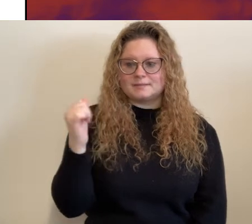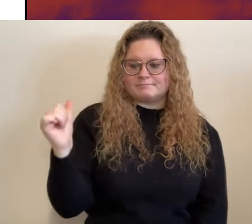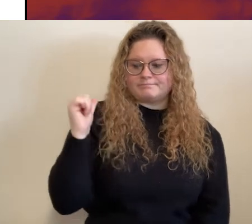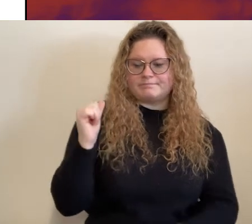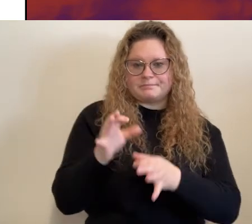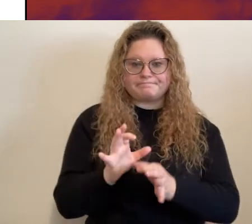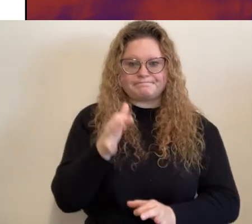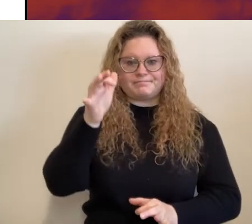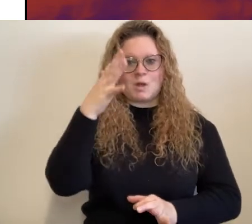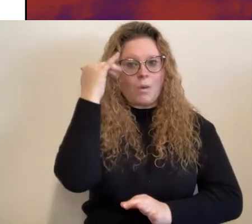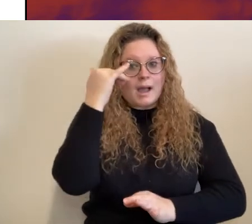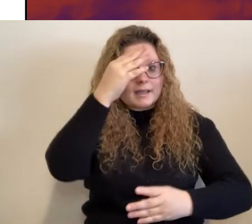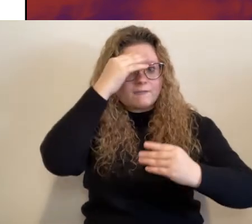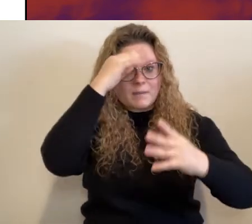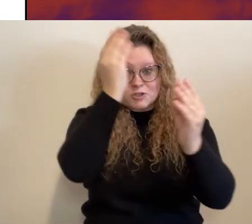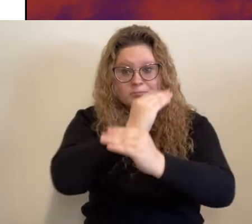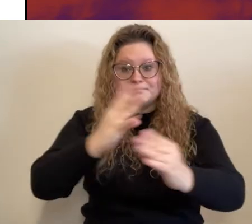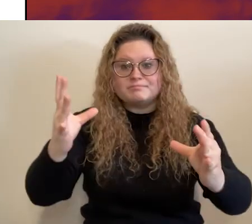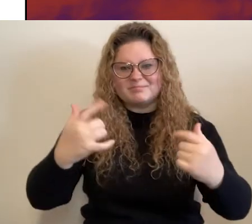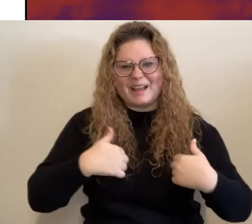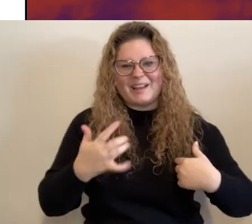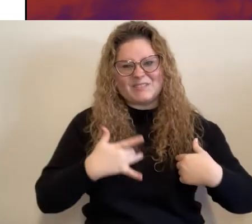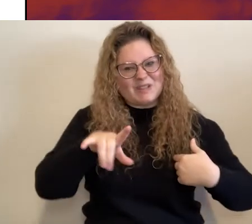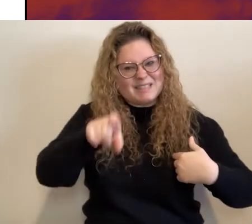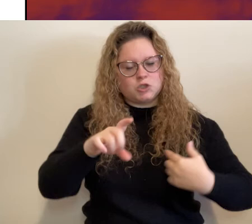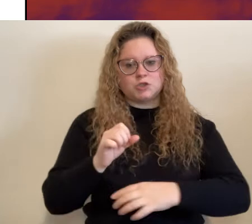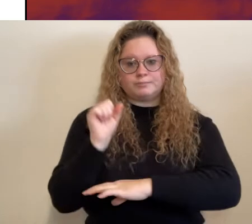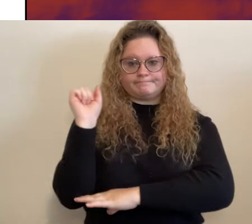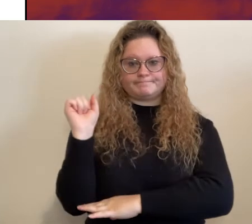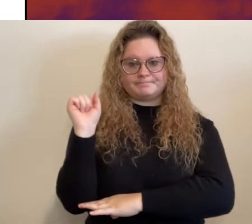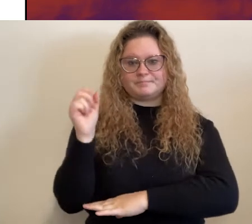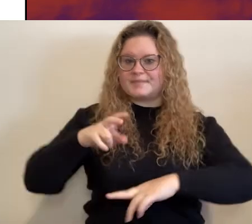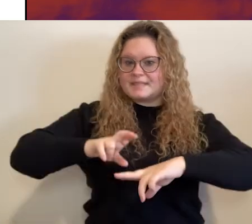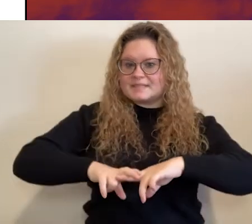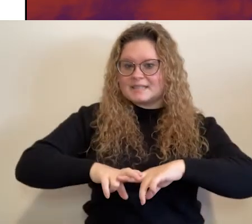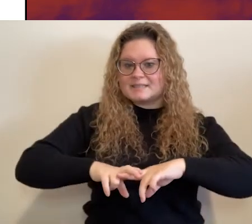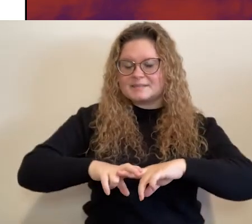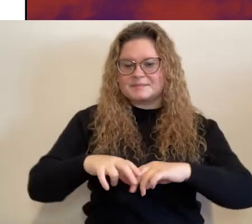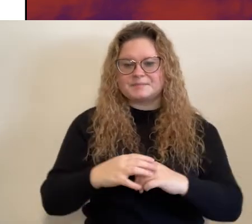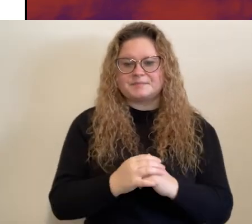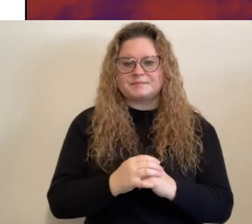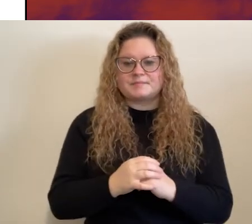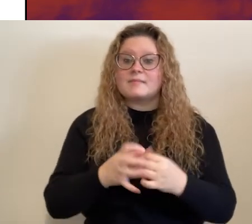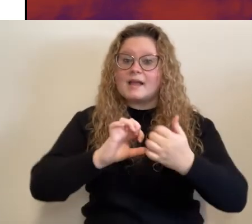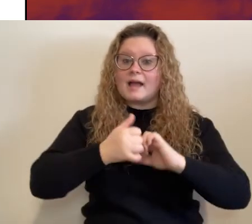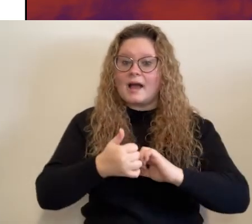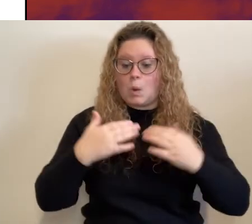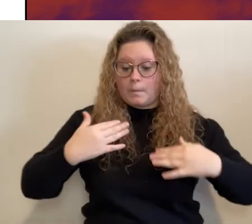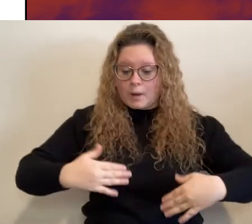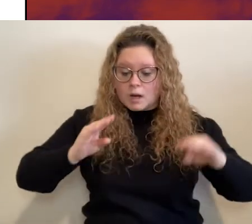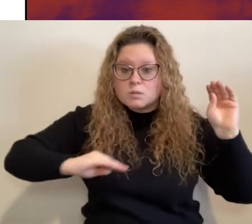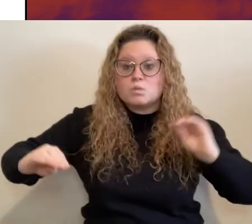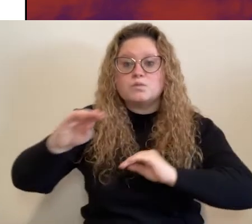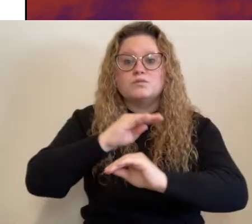information, I have to have a certain posture. So the way that we sit and the way that we move through spaces also affects the way that the sound